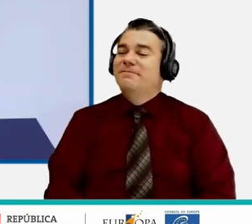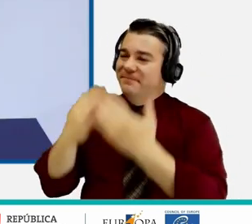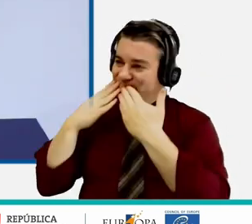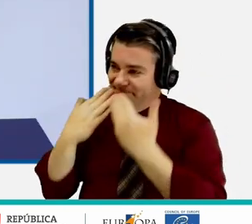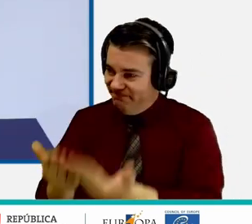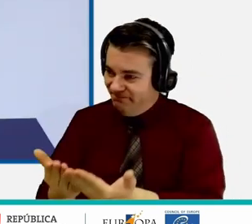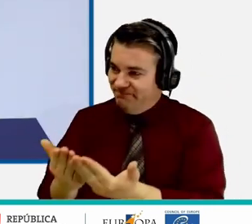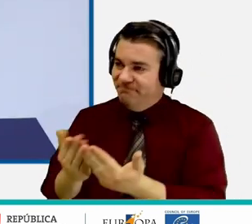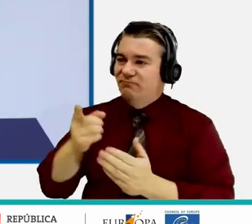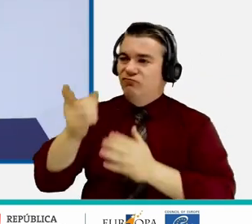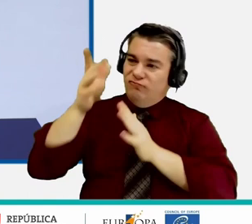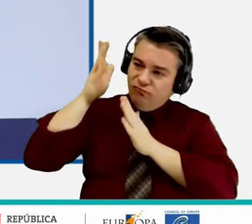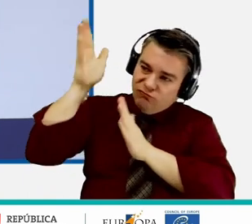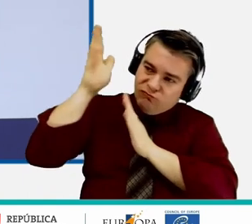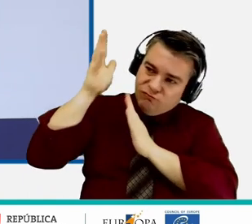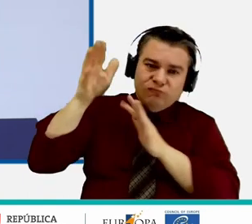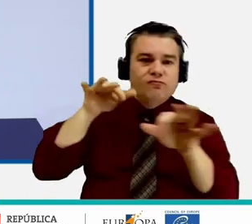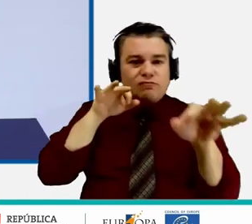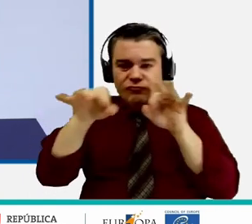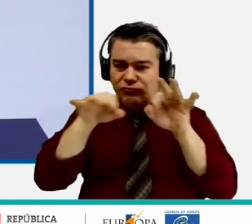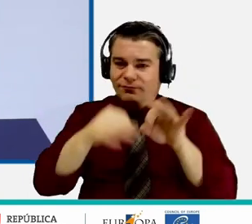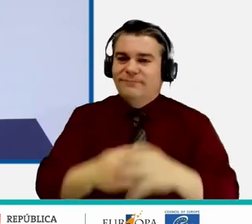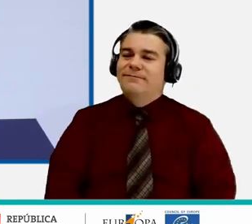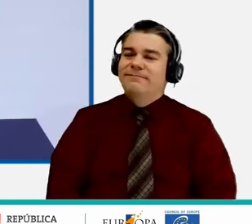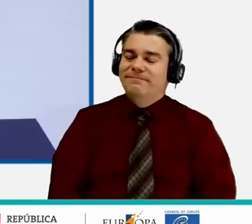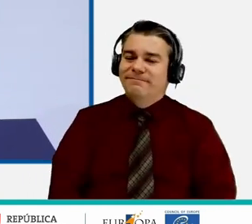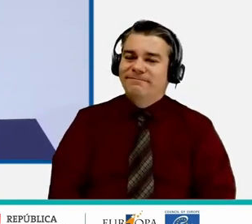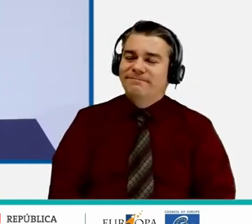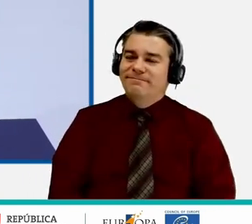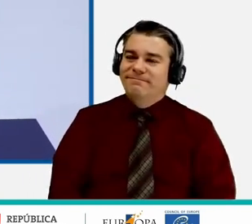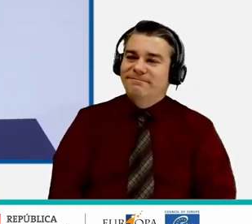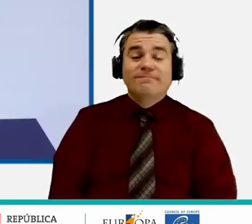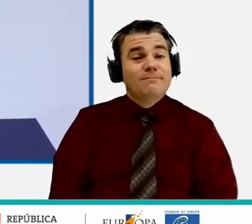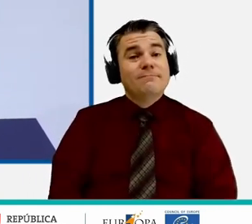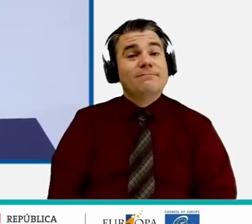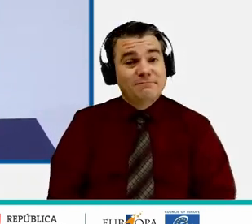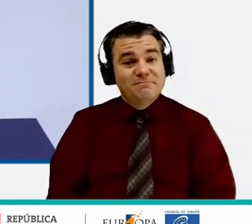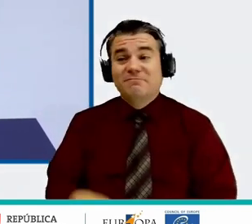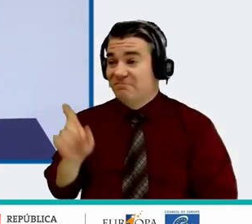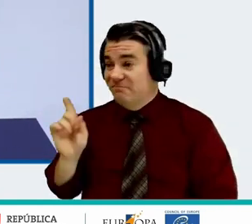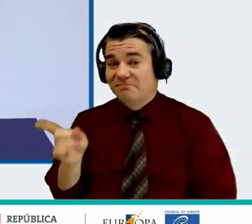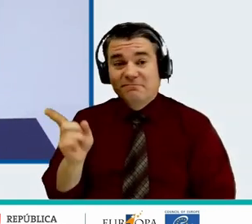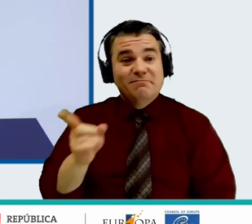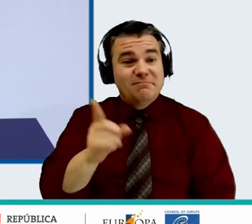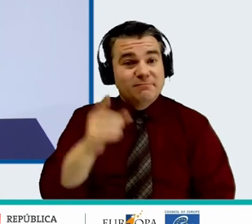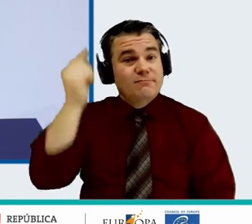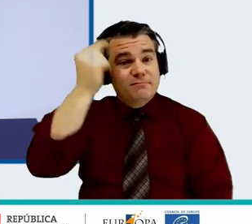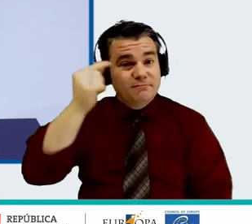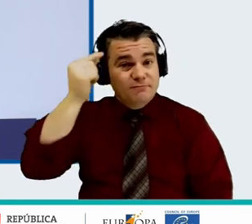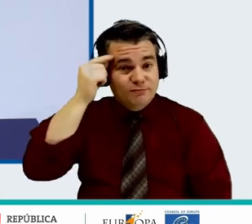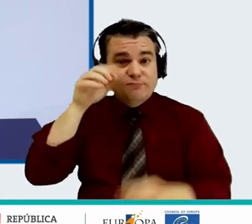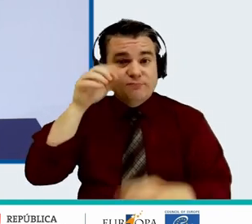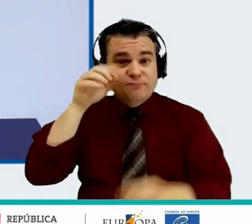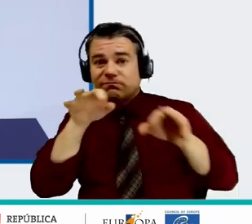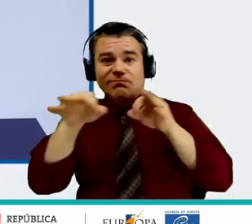your presentation. And we heard till now from different government representatives on their